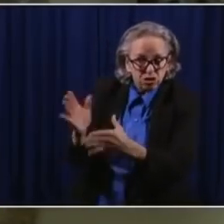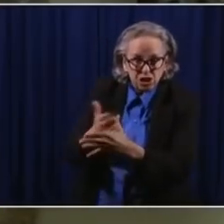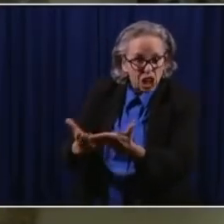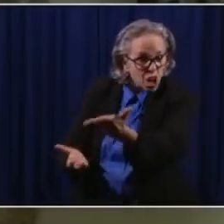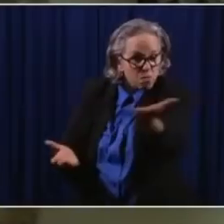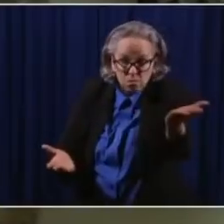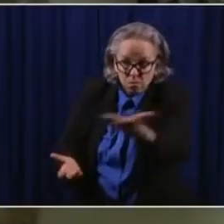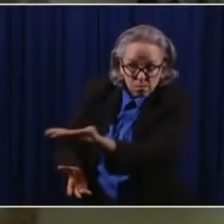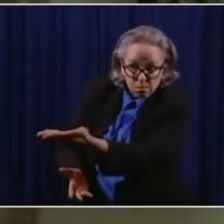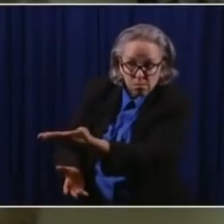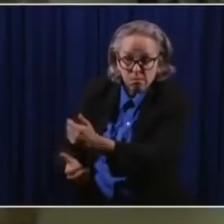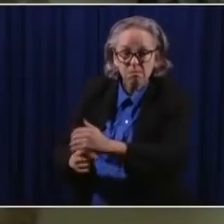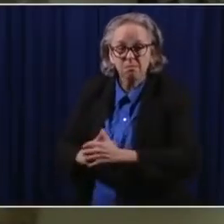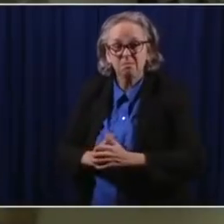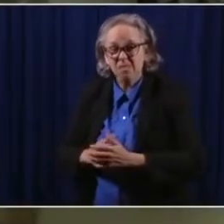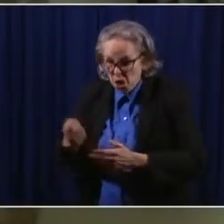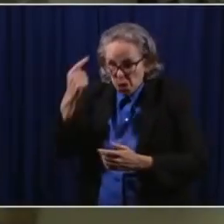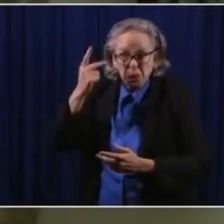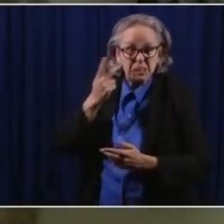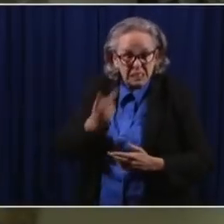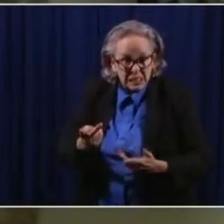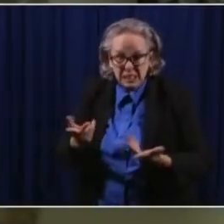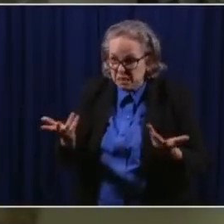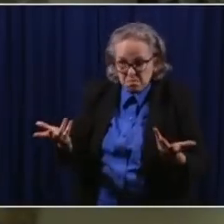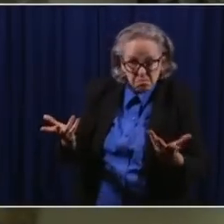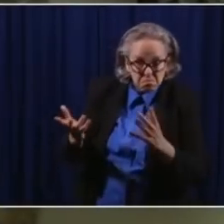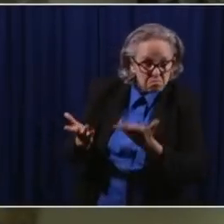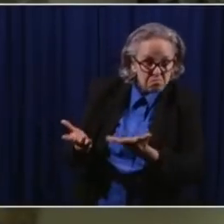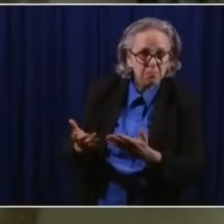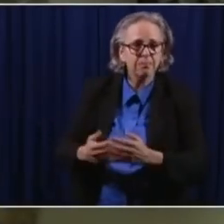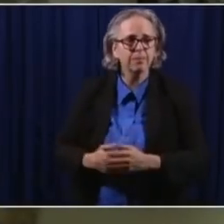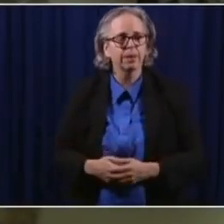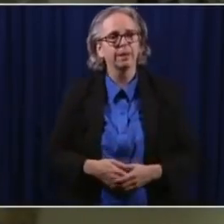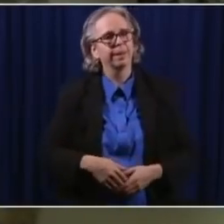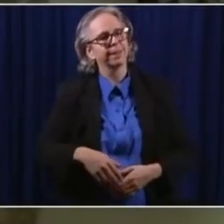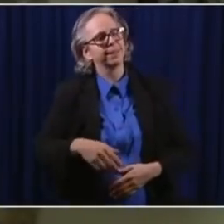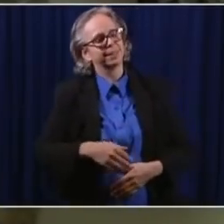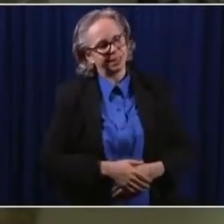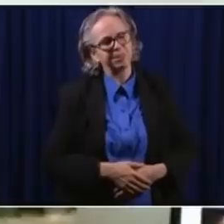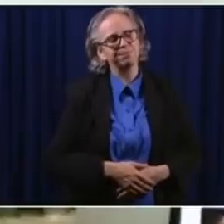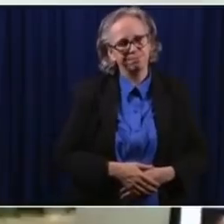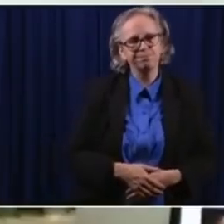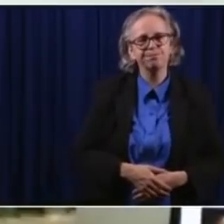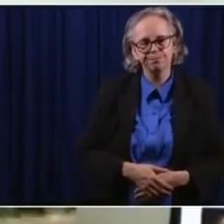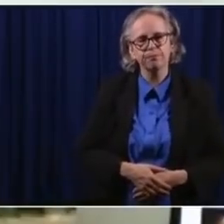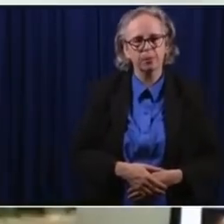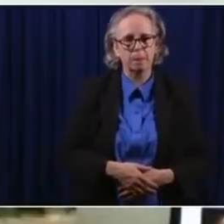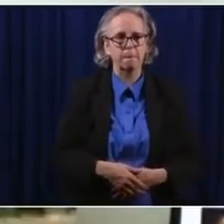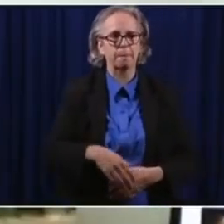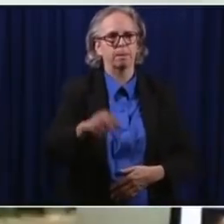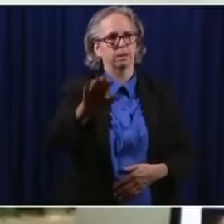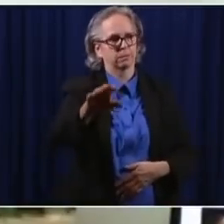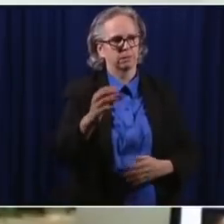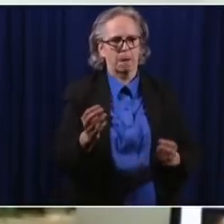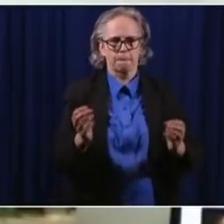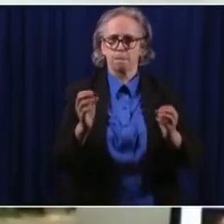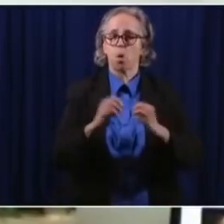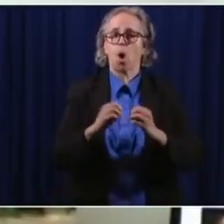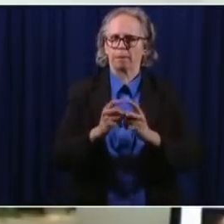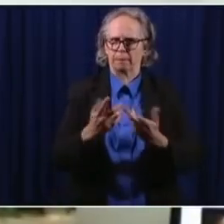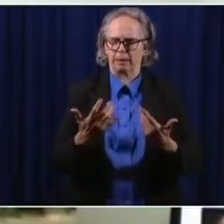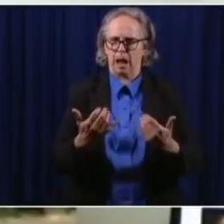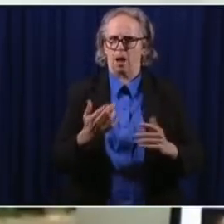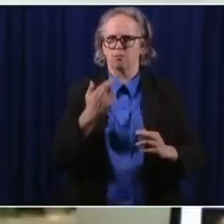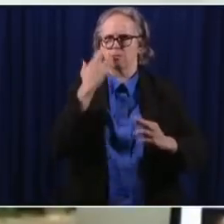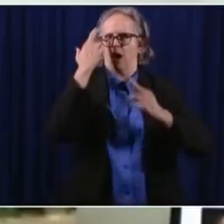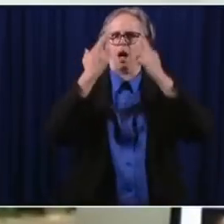what you have seen, maybe what your health department's seen? Well, we've certainly seen a lot more masks on individuals